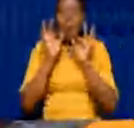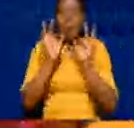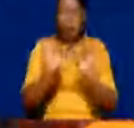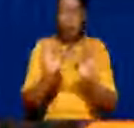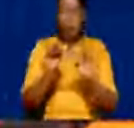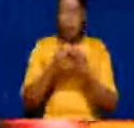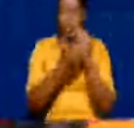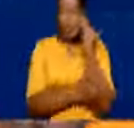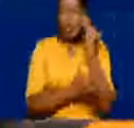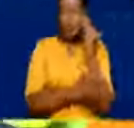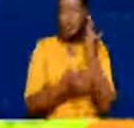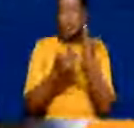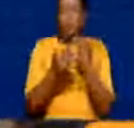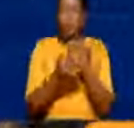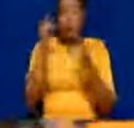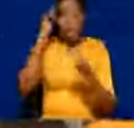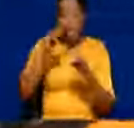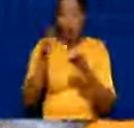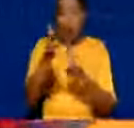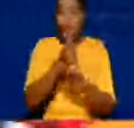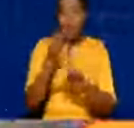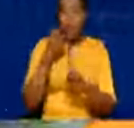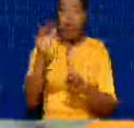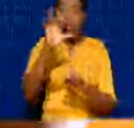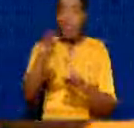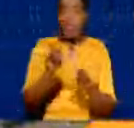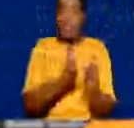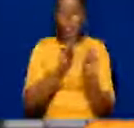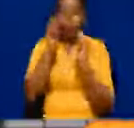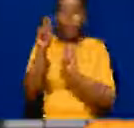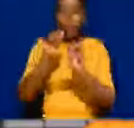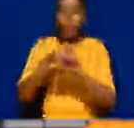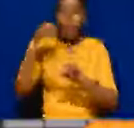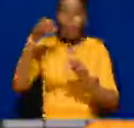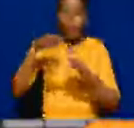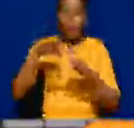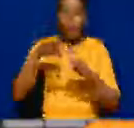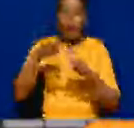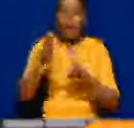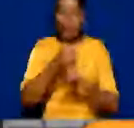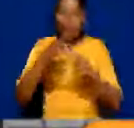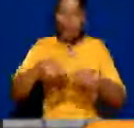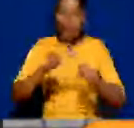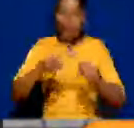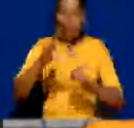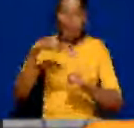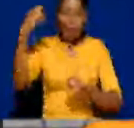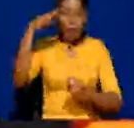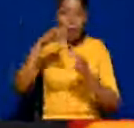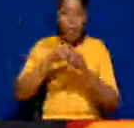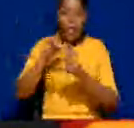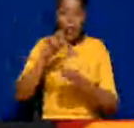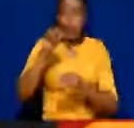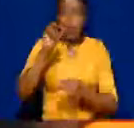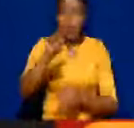motorcycles as the country aims to achieve 100% transition into the electric mobility space by the year 2030.